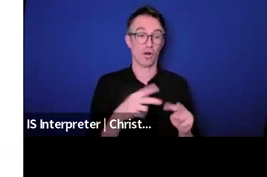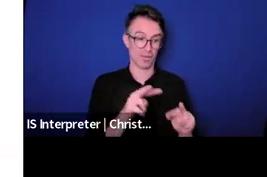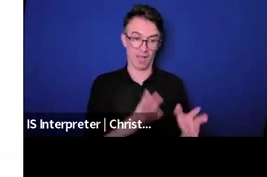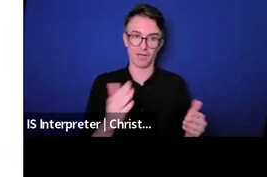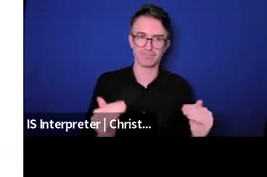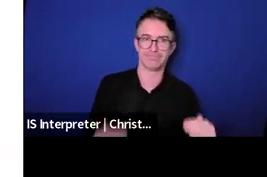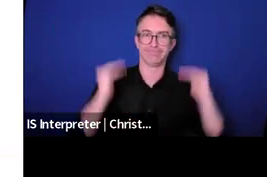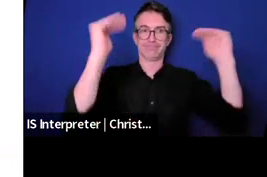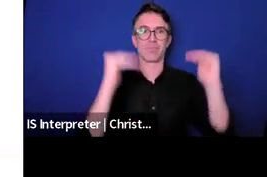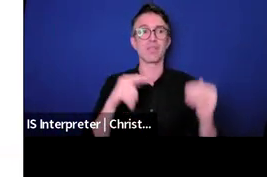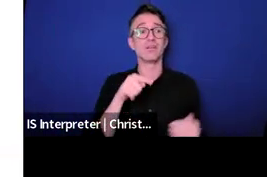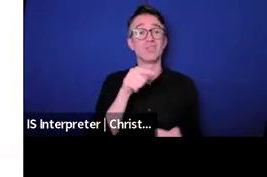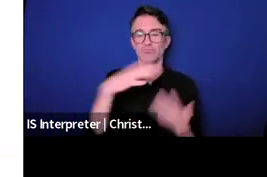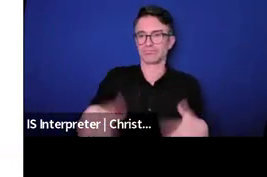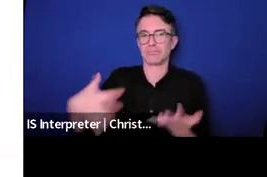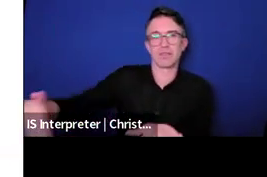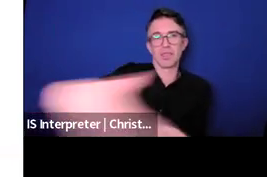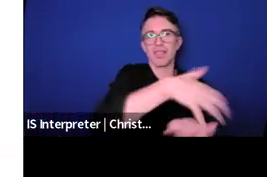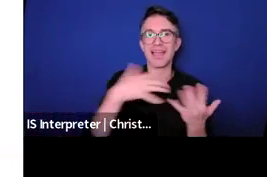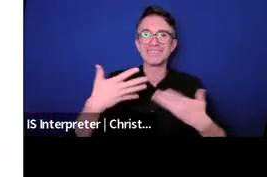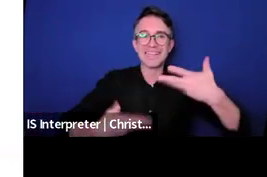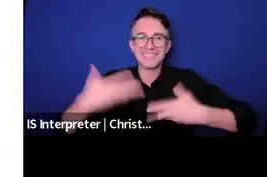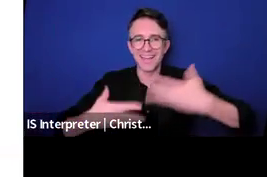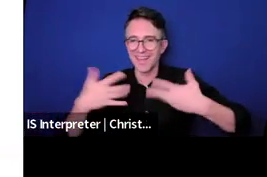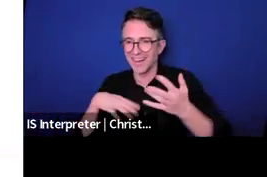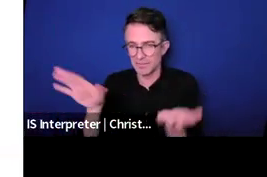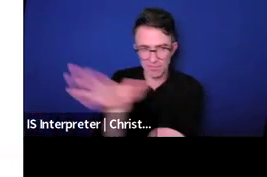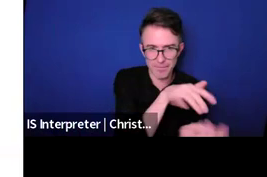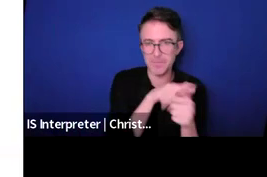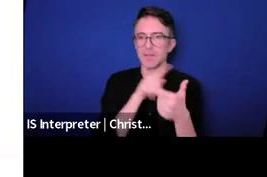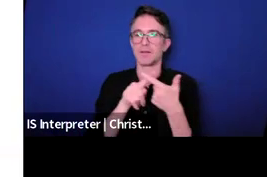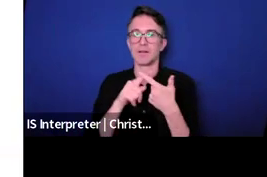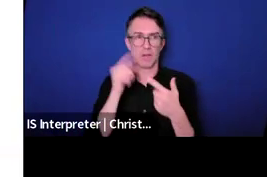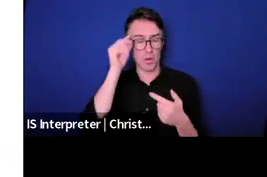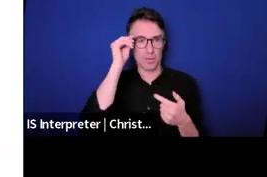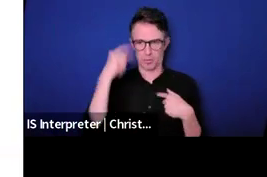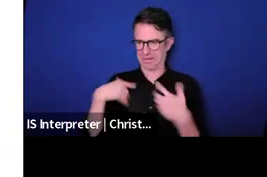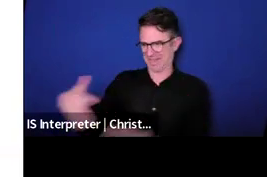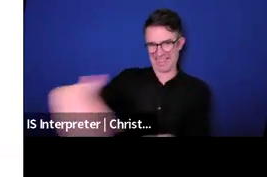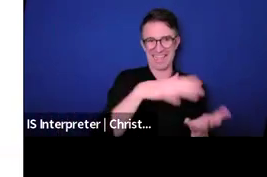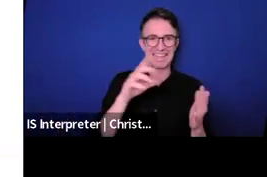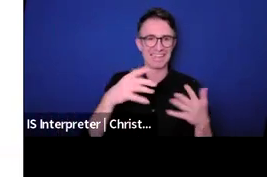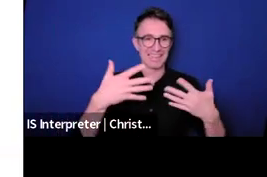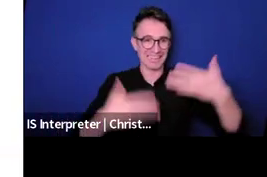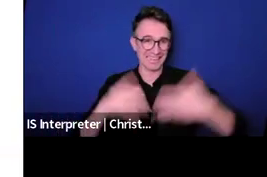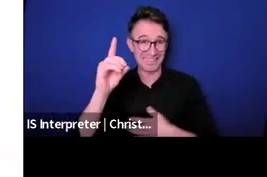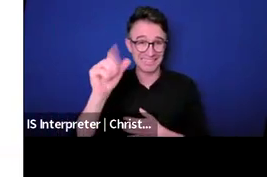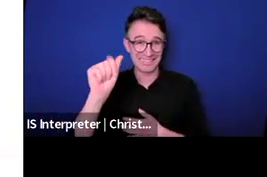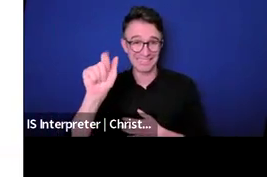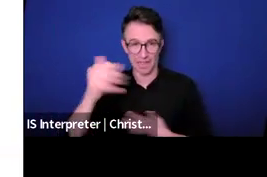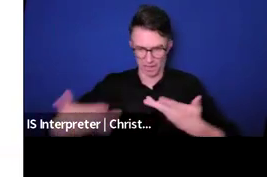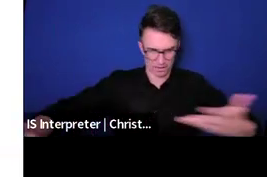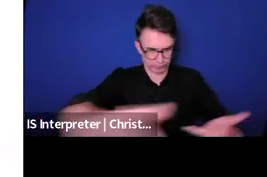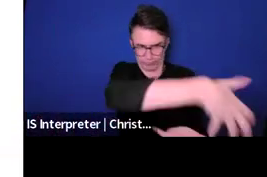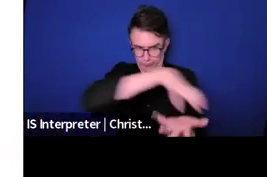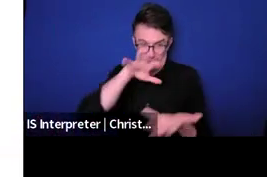in each context. And that was something that we wanted to do since the onset. So in terms of the inclusive and comprehensive care and